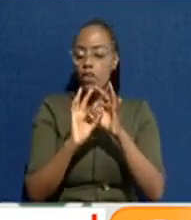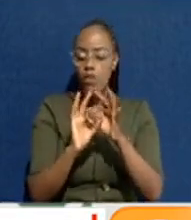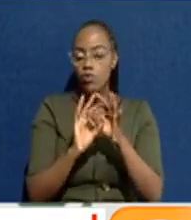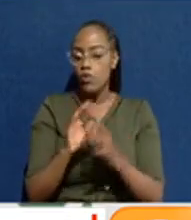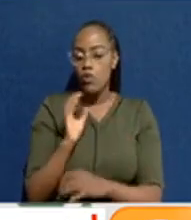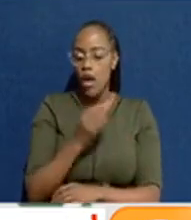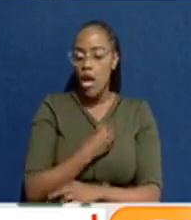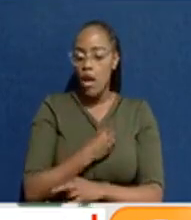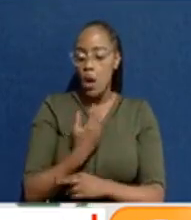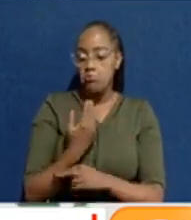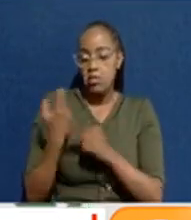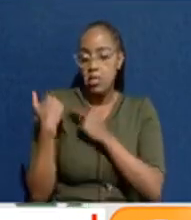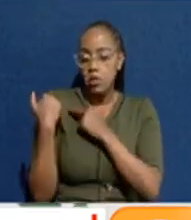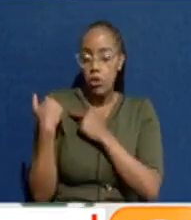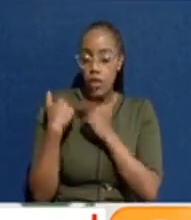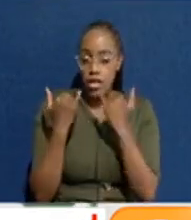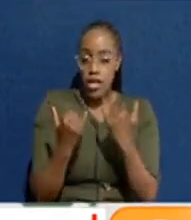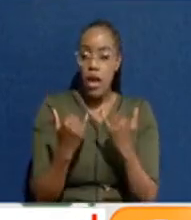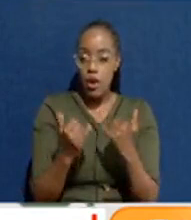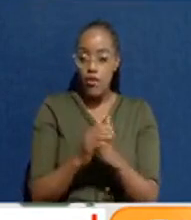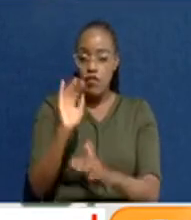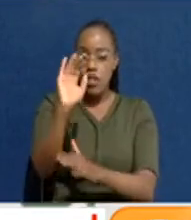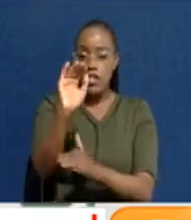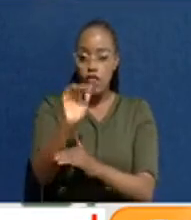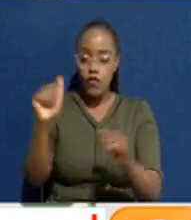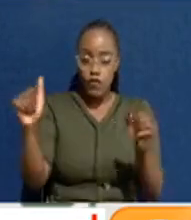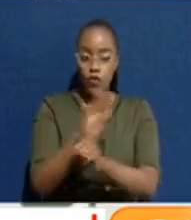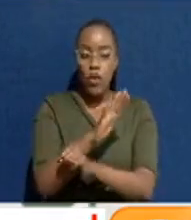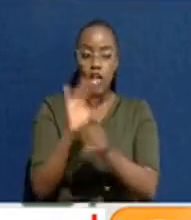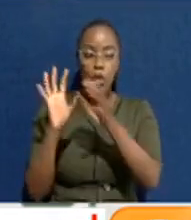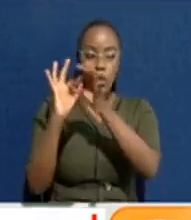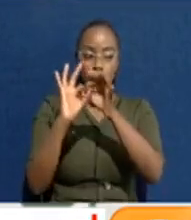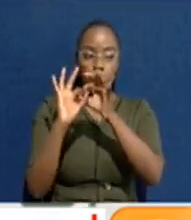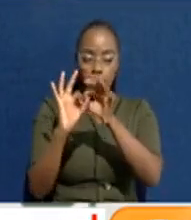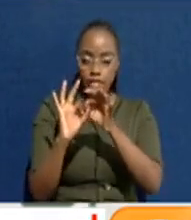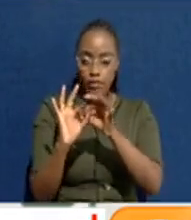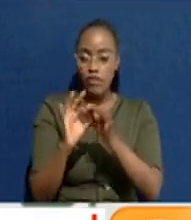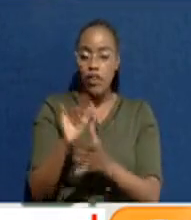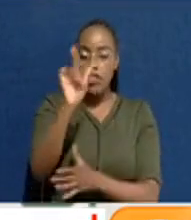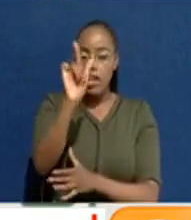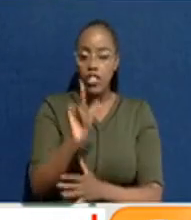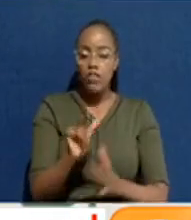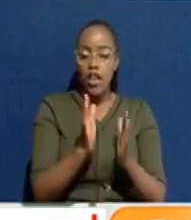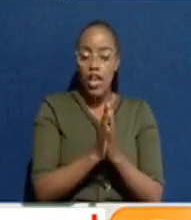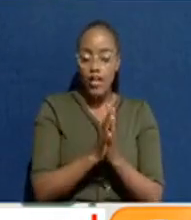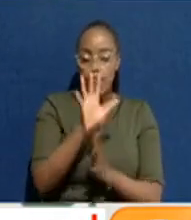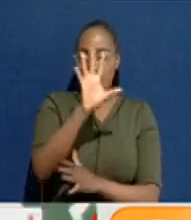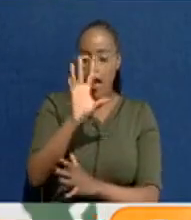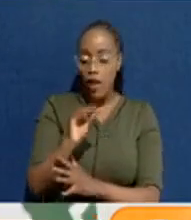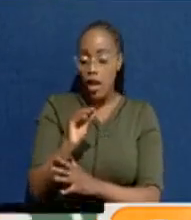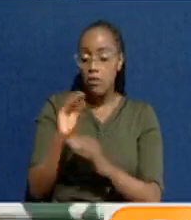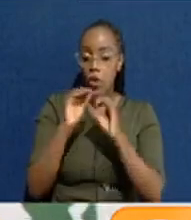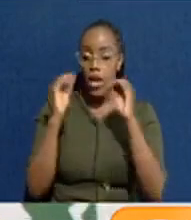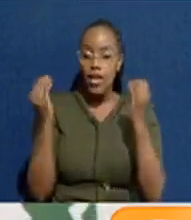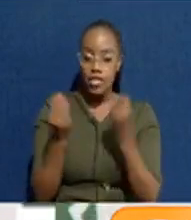part. I therefore call for total unity between the regional and continental